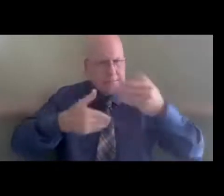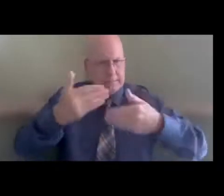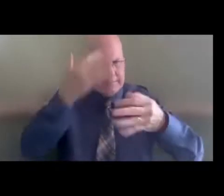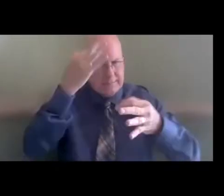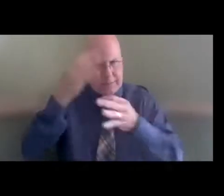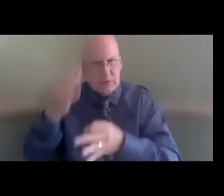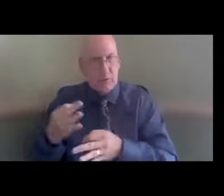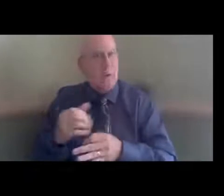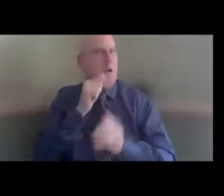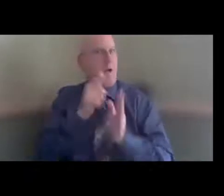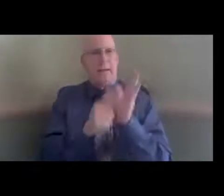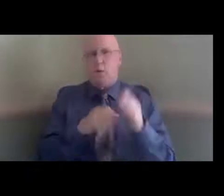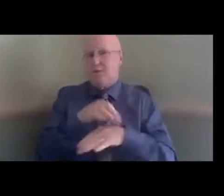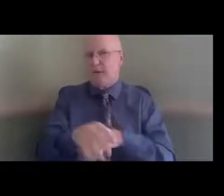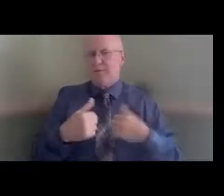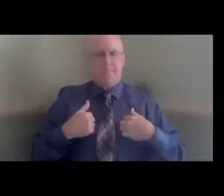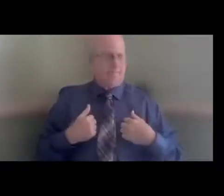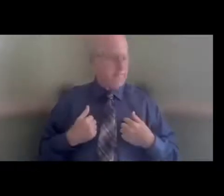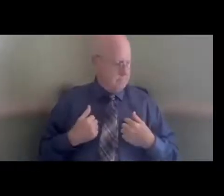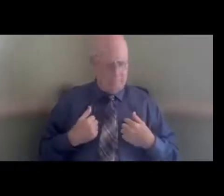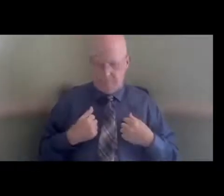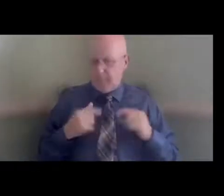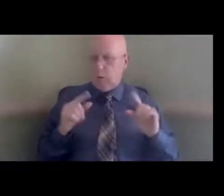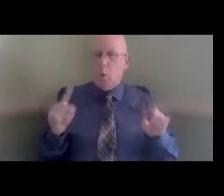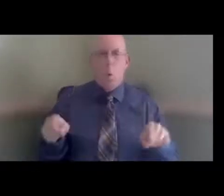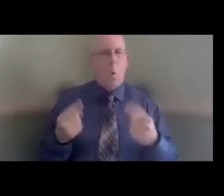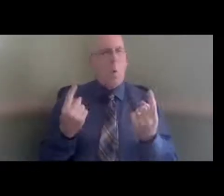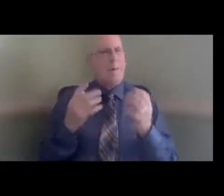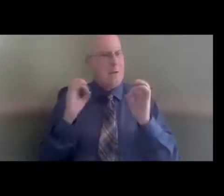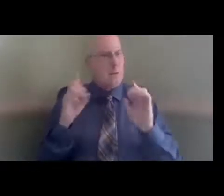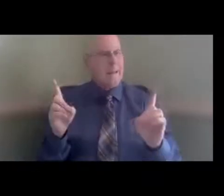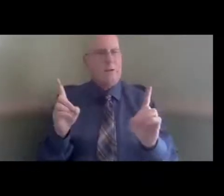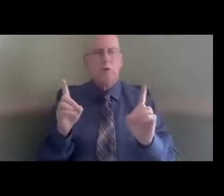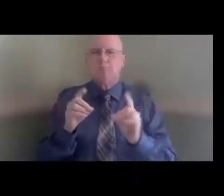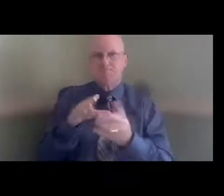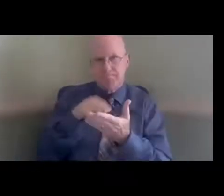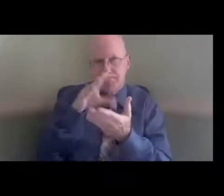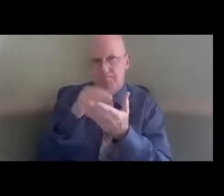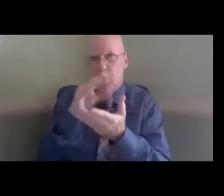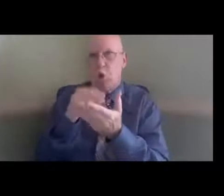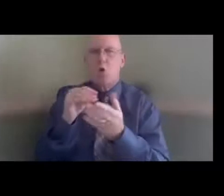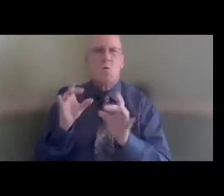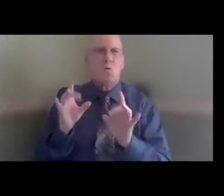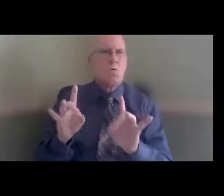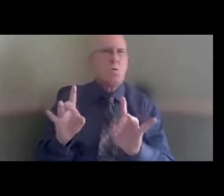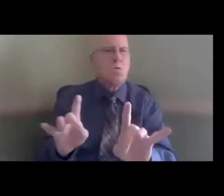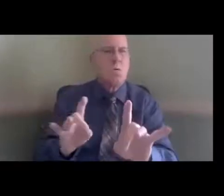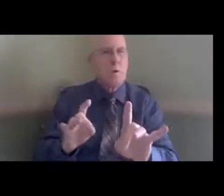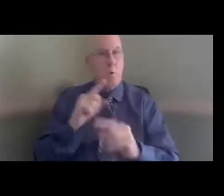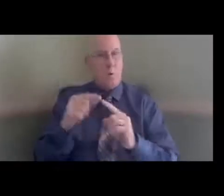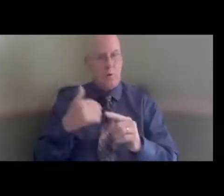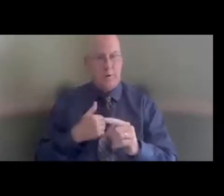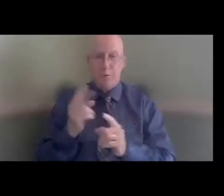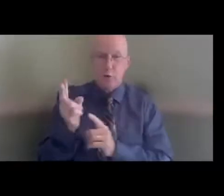provide you with legal advice. It is intended to just be educational, informational. When you have those 2 minutes in the middle of the